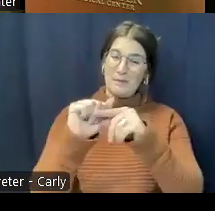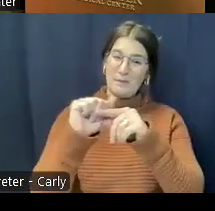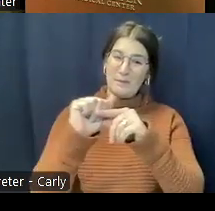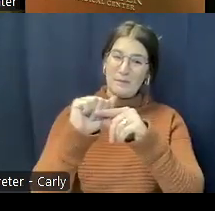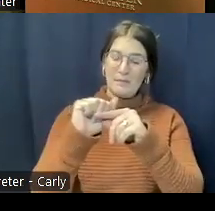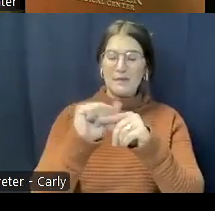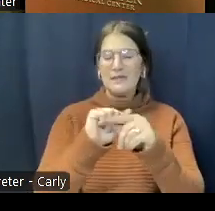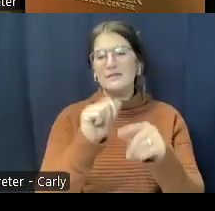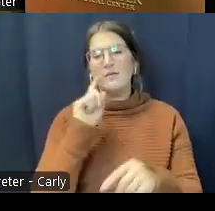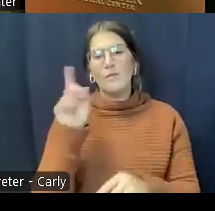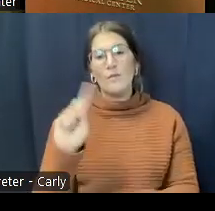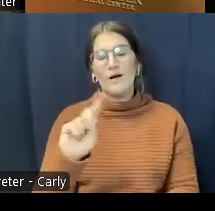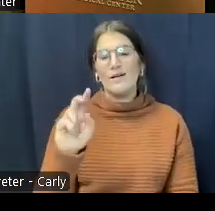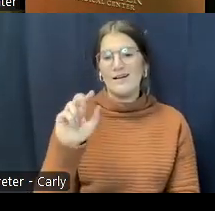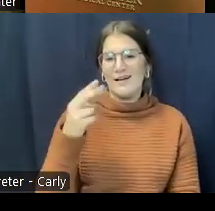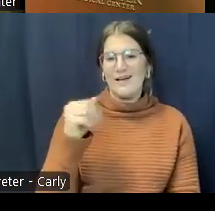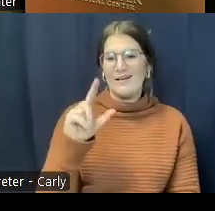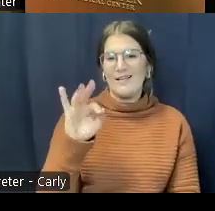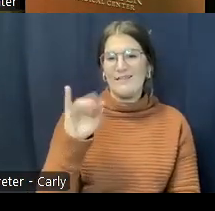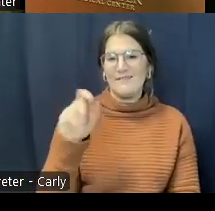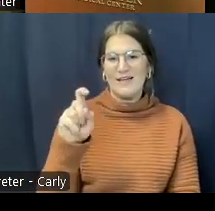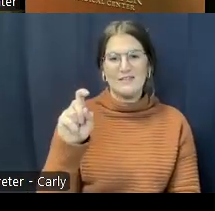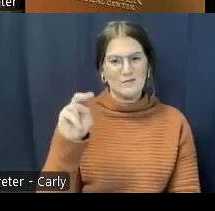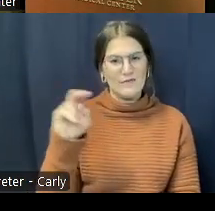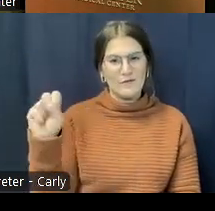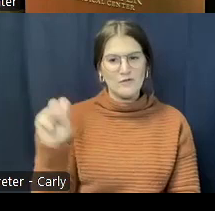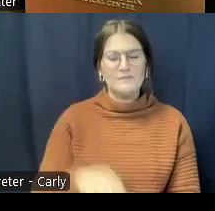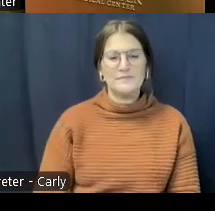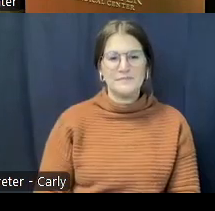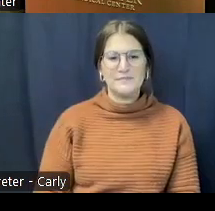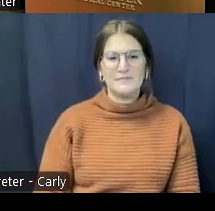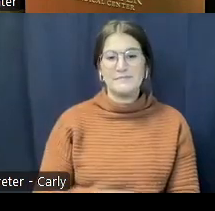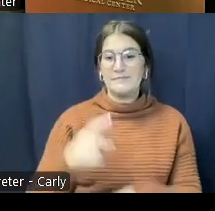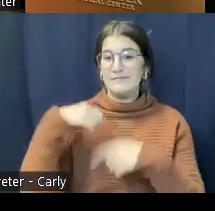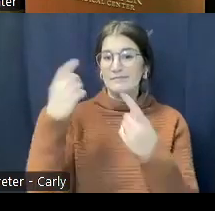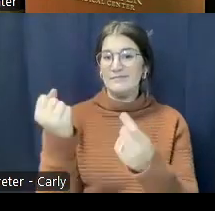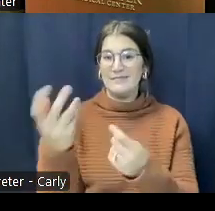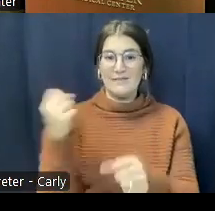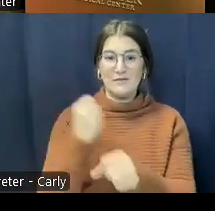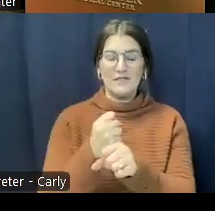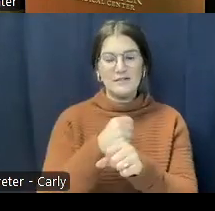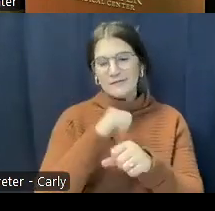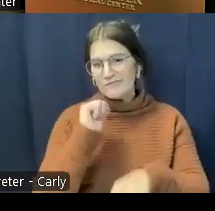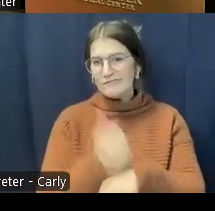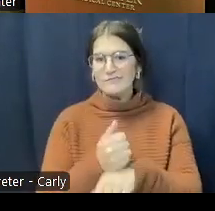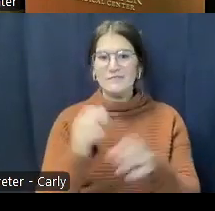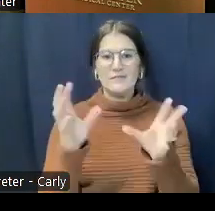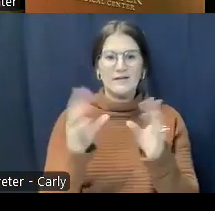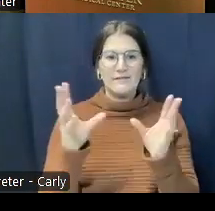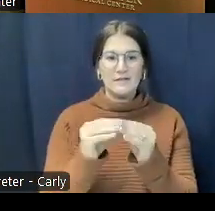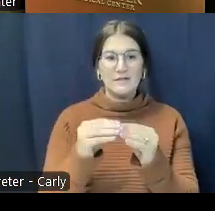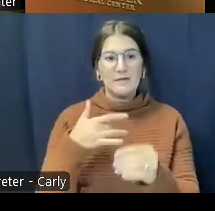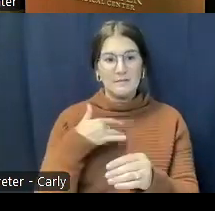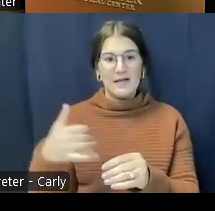in Halifax, Nova Scotia. For the past several years, Bill has organized annual conferences, often featuring Dr.